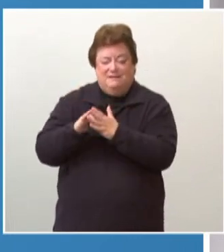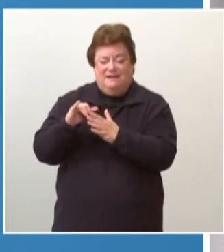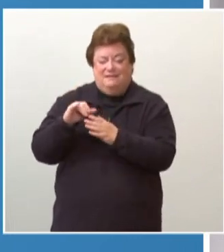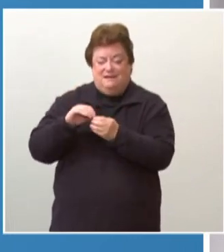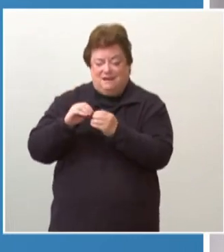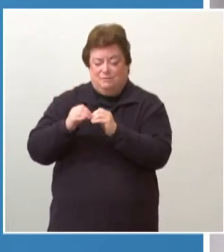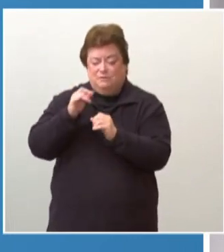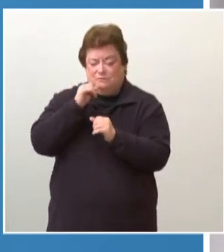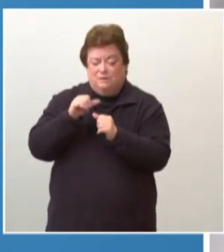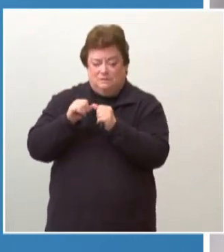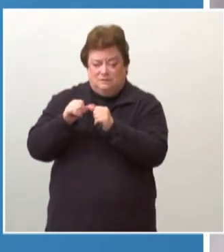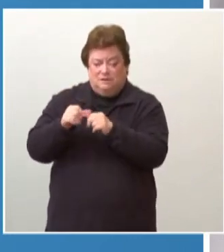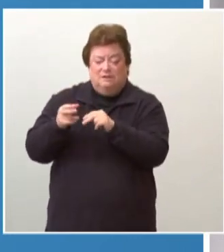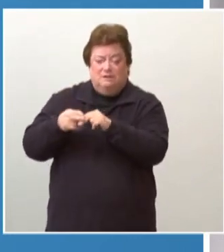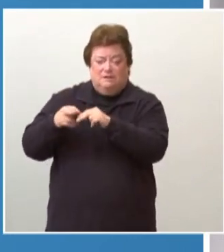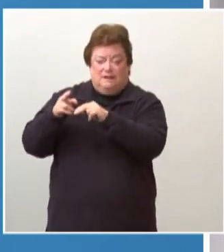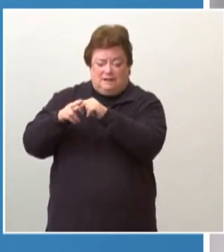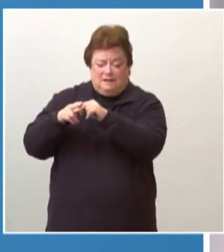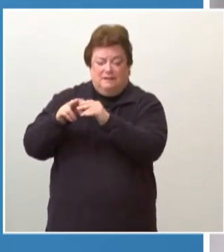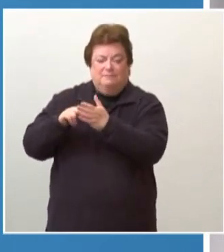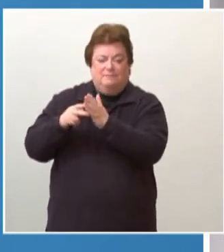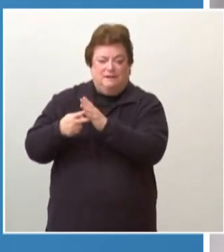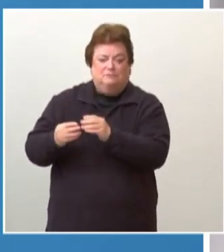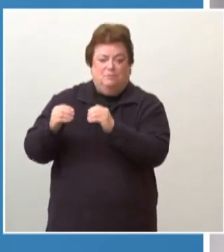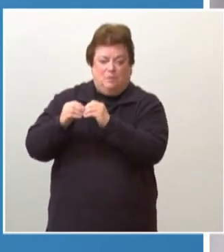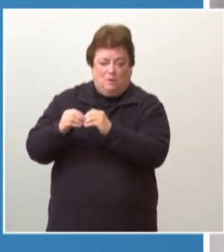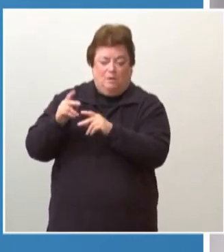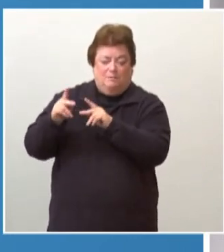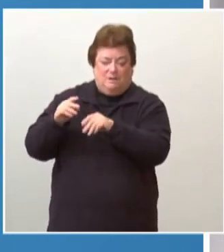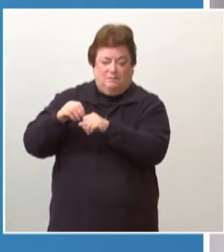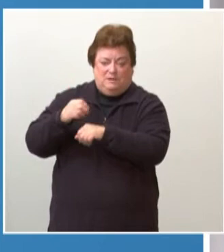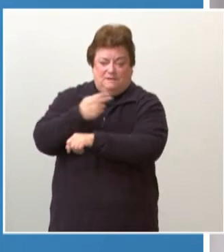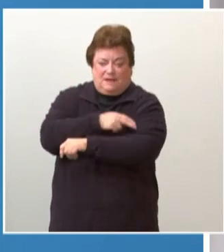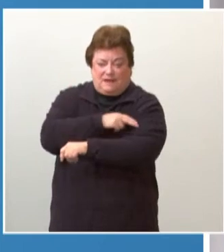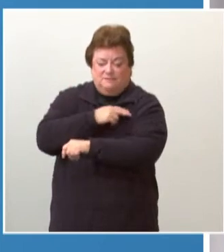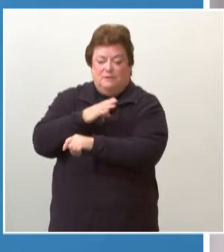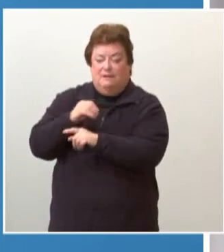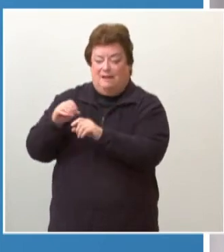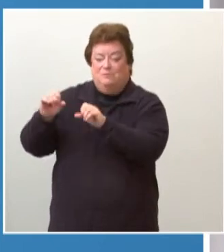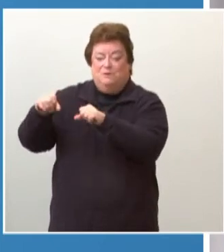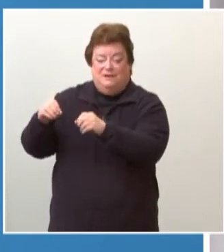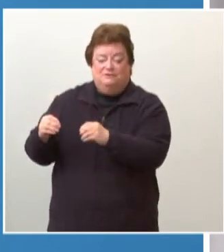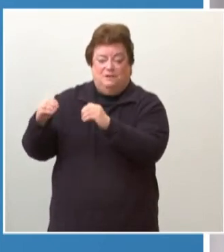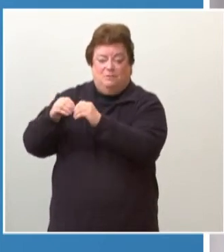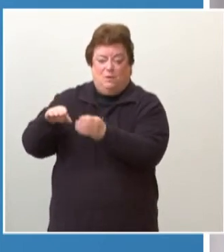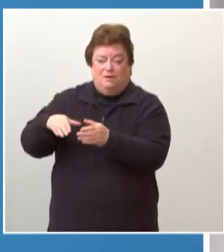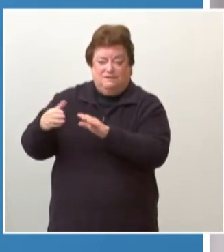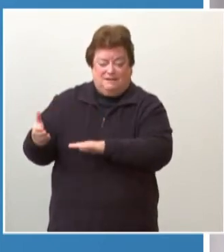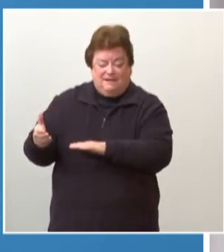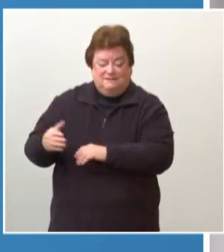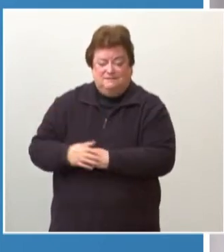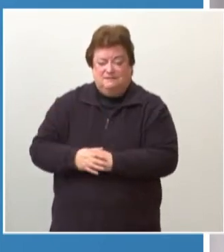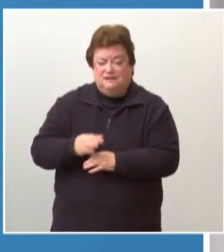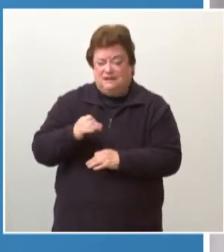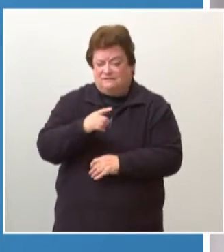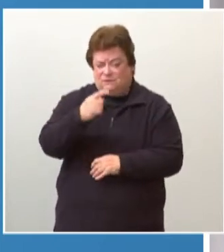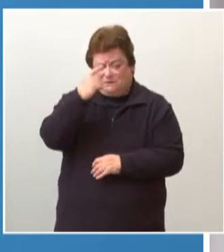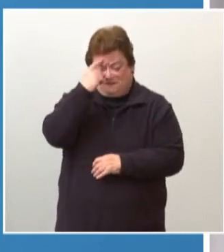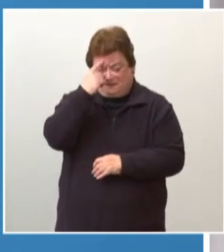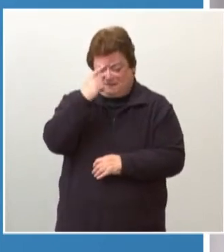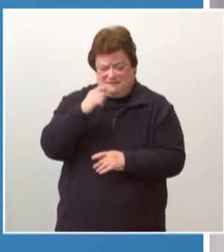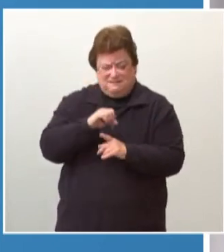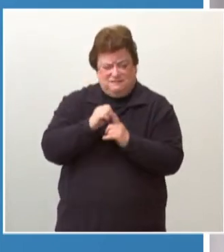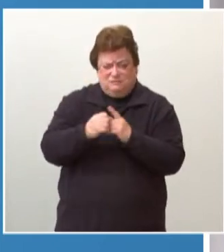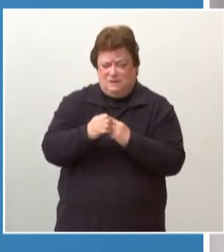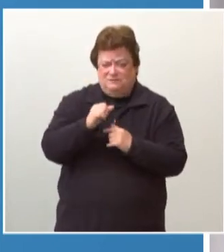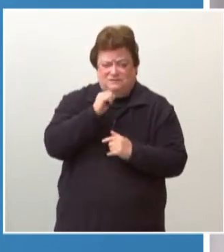climb quickly, leading to more hospitalizations and potentially more deaths. If you don't think our situation is urgent,